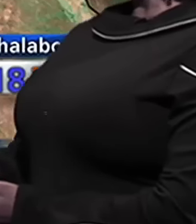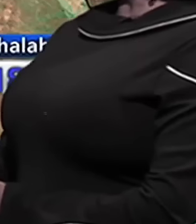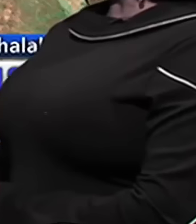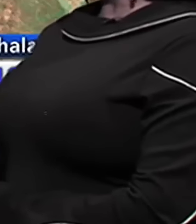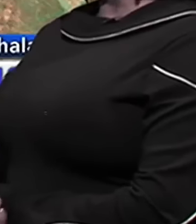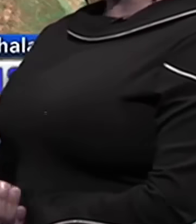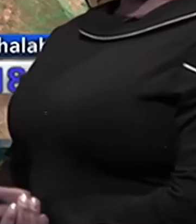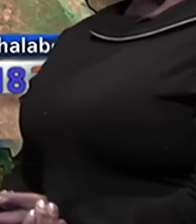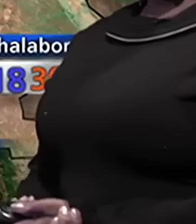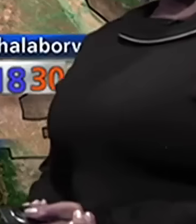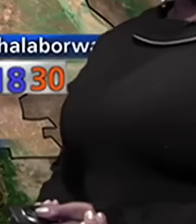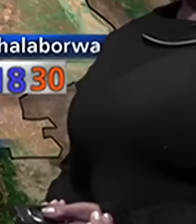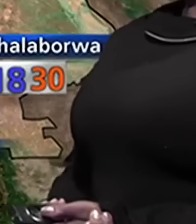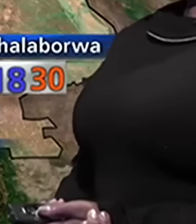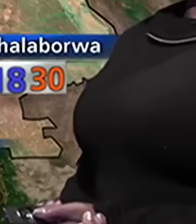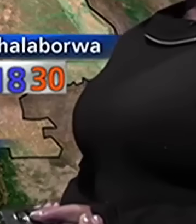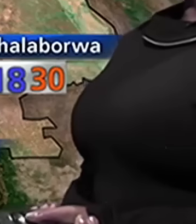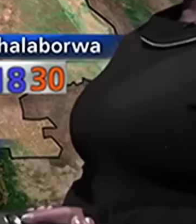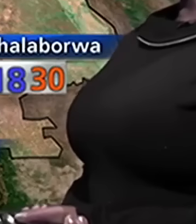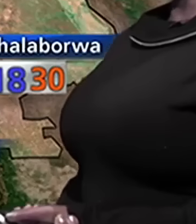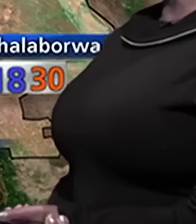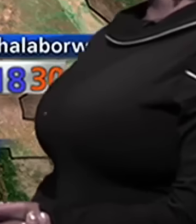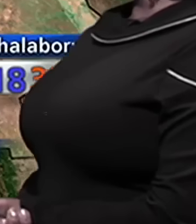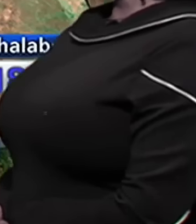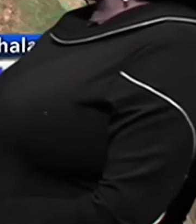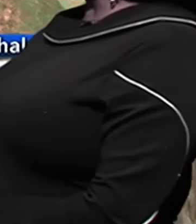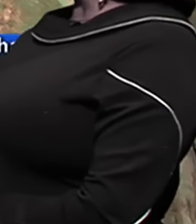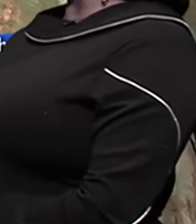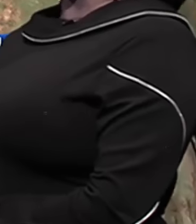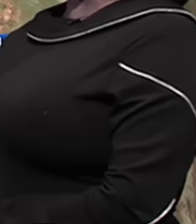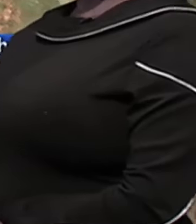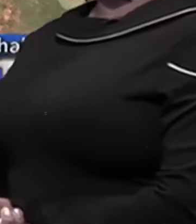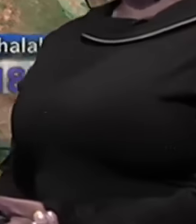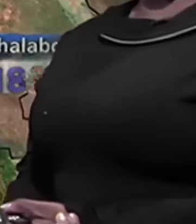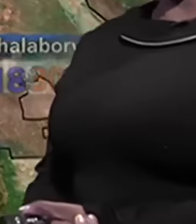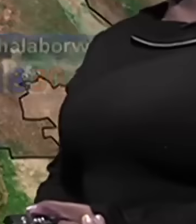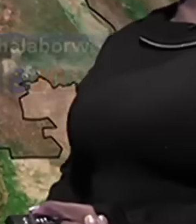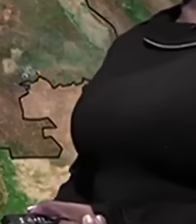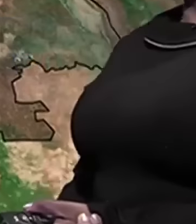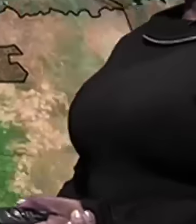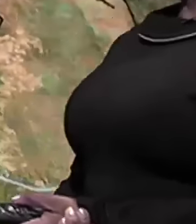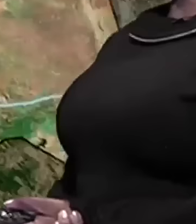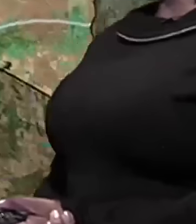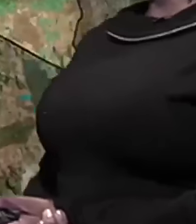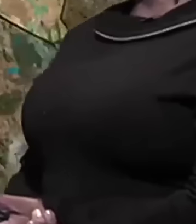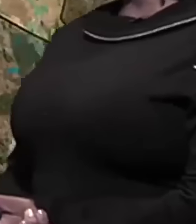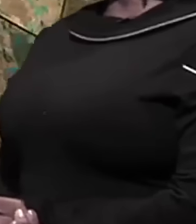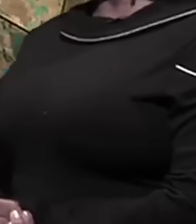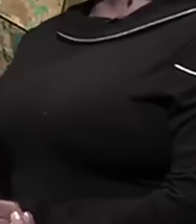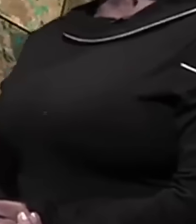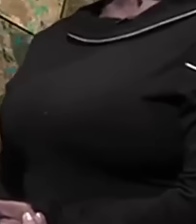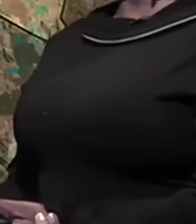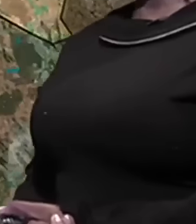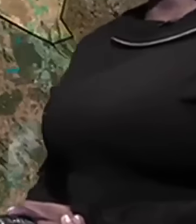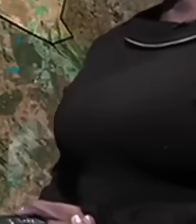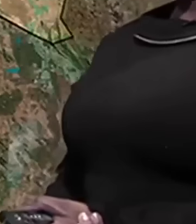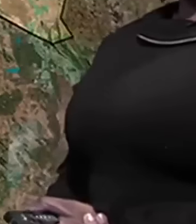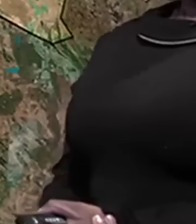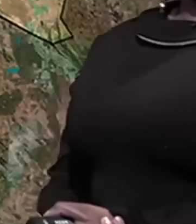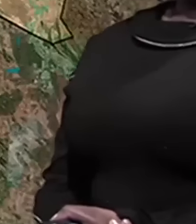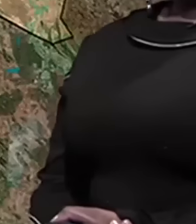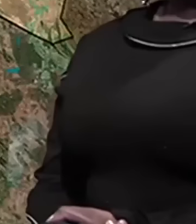ga Sekhukhune Diphagane le gona ga Mathabatha go tla fisha Bakersford le gona ka tša 27 re lebella gona o le Mpumalanga go sasa